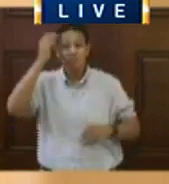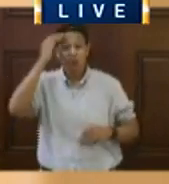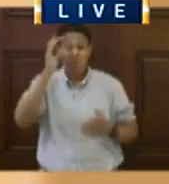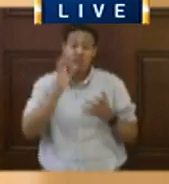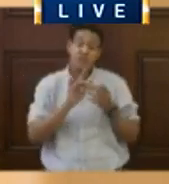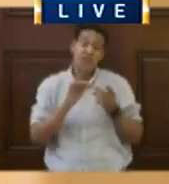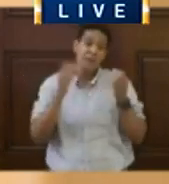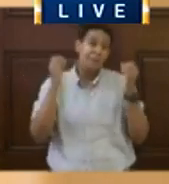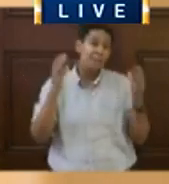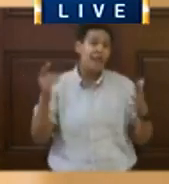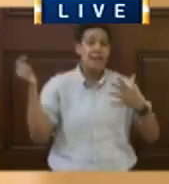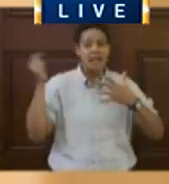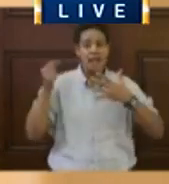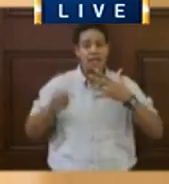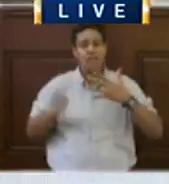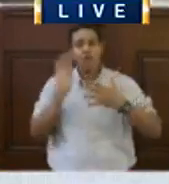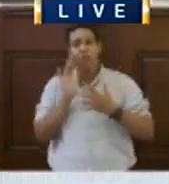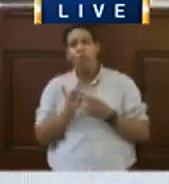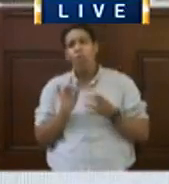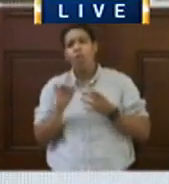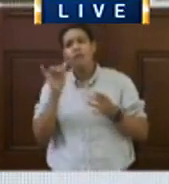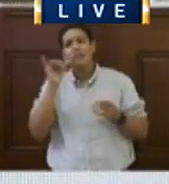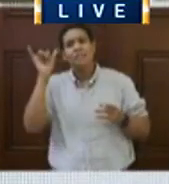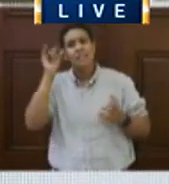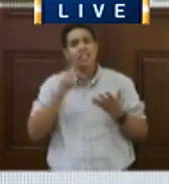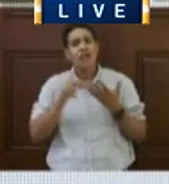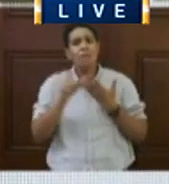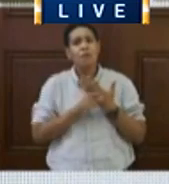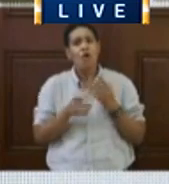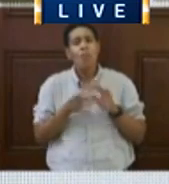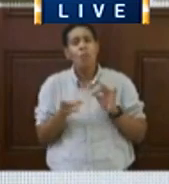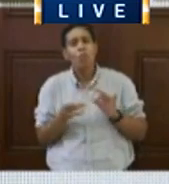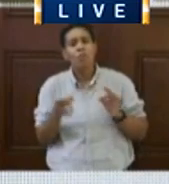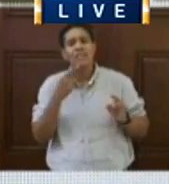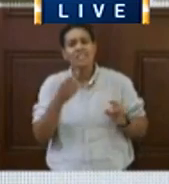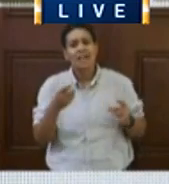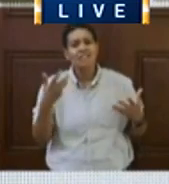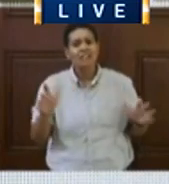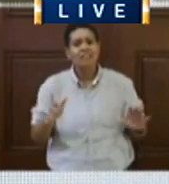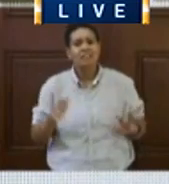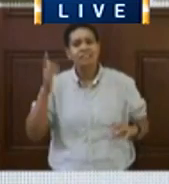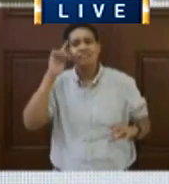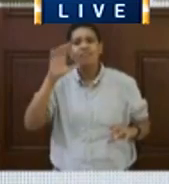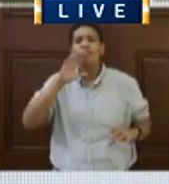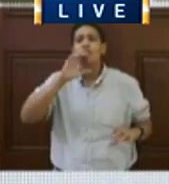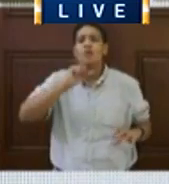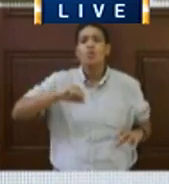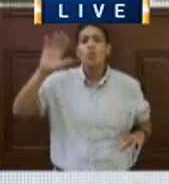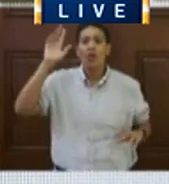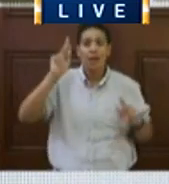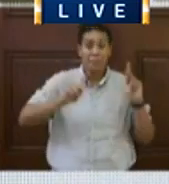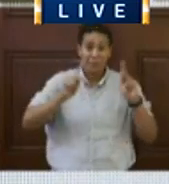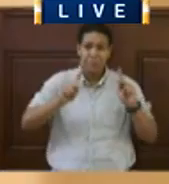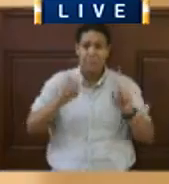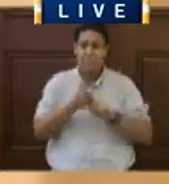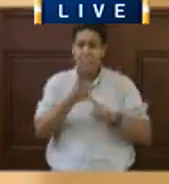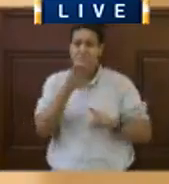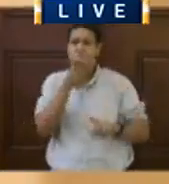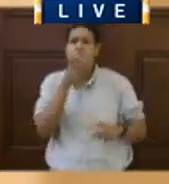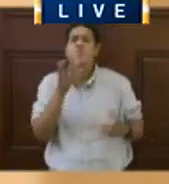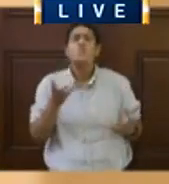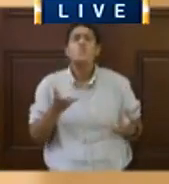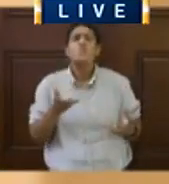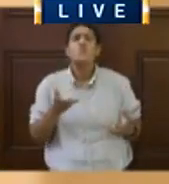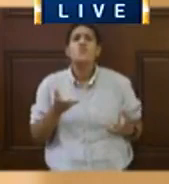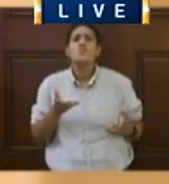initiatives in yesterday's program. For seniors, however, who are in receipt